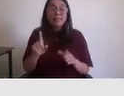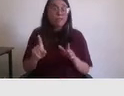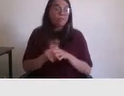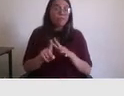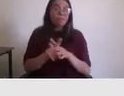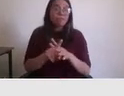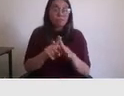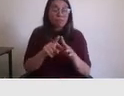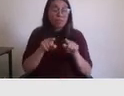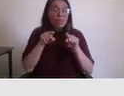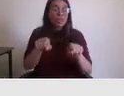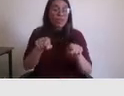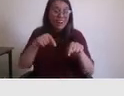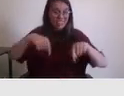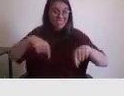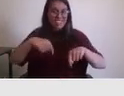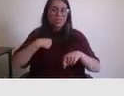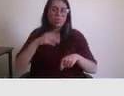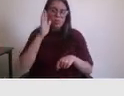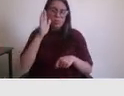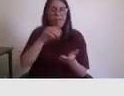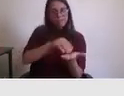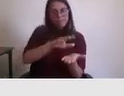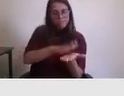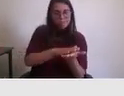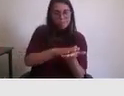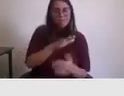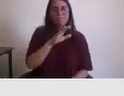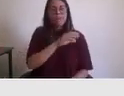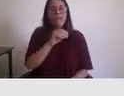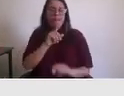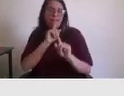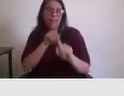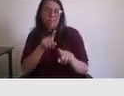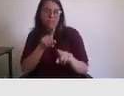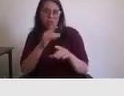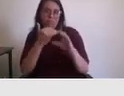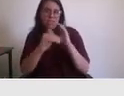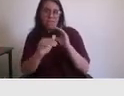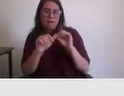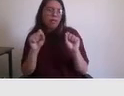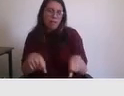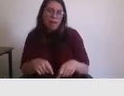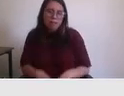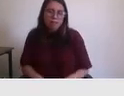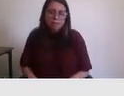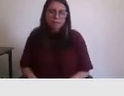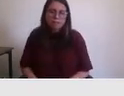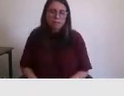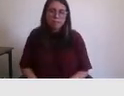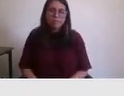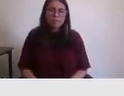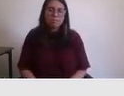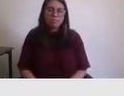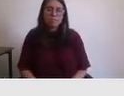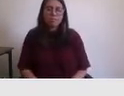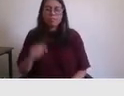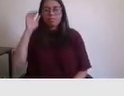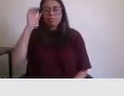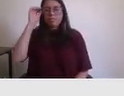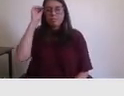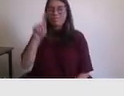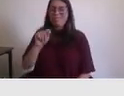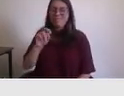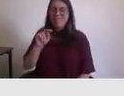in the presentation, we'll be sure to record them and we can get answers out via email post-presentation.